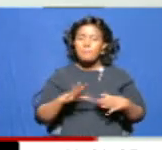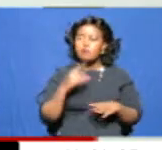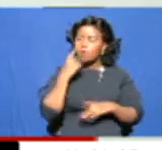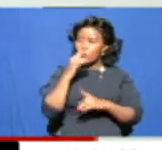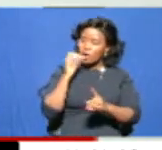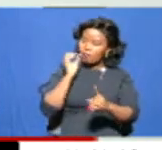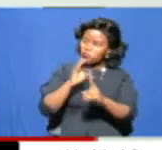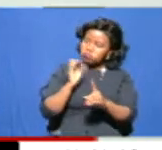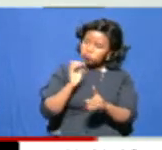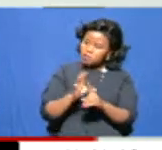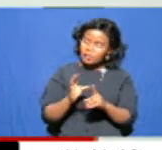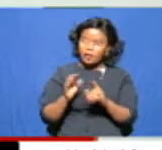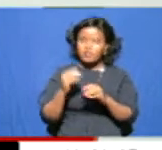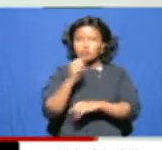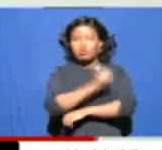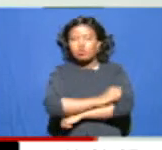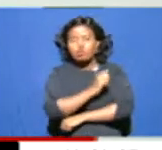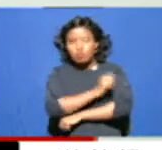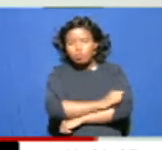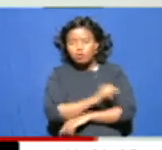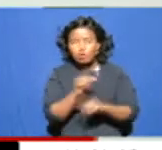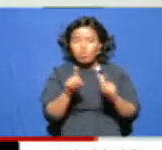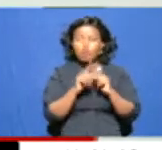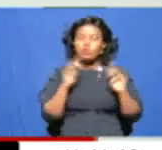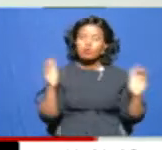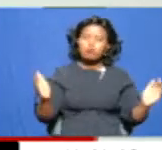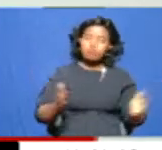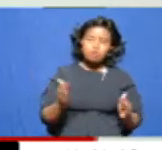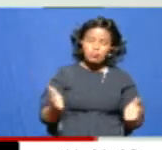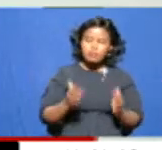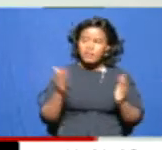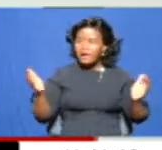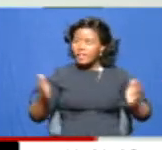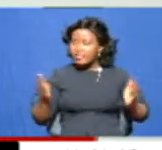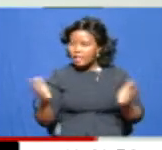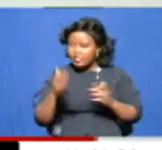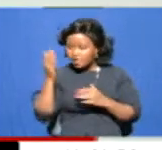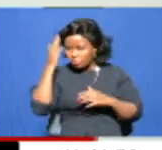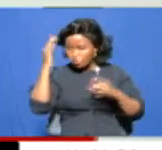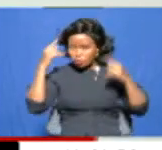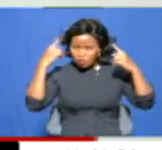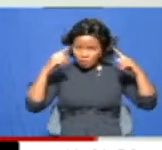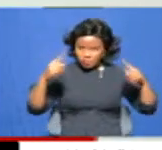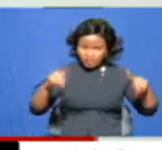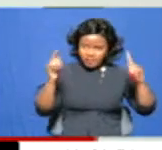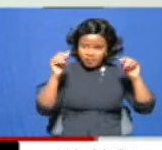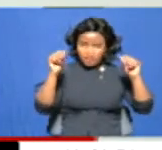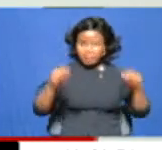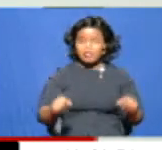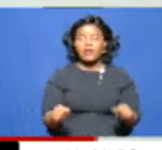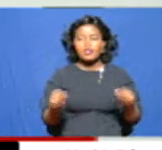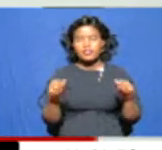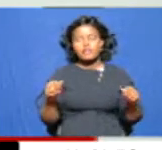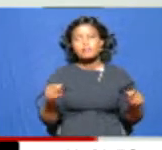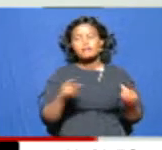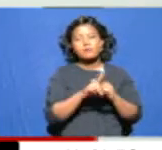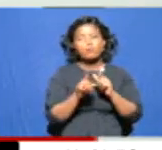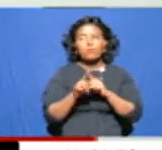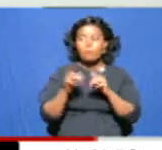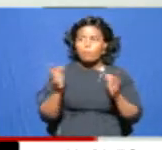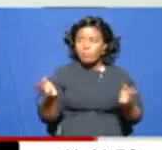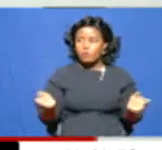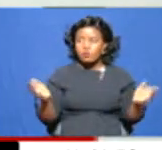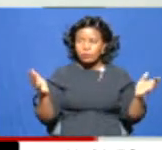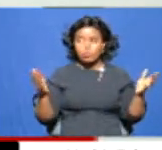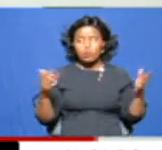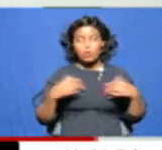school, and just to encourage them and let them know that they can make it even as girls. And we also have